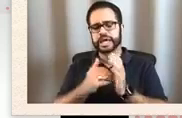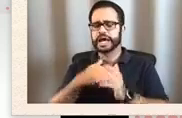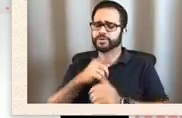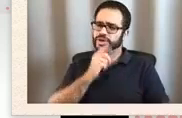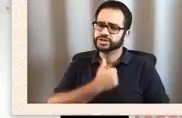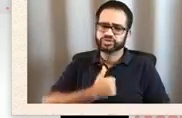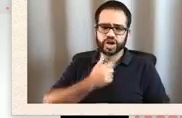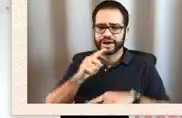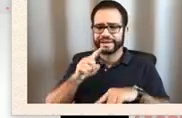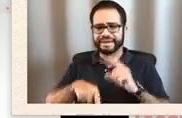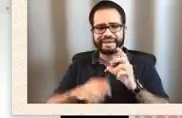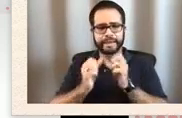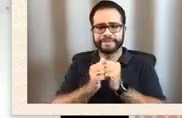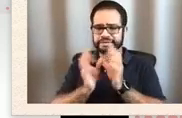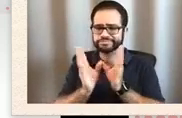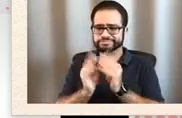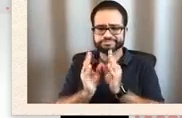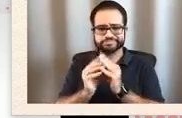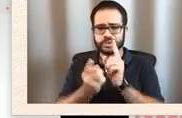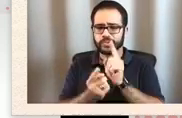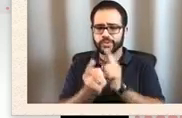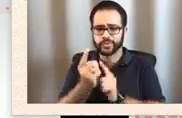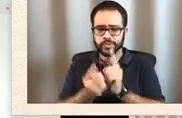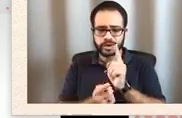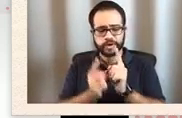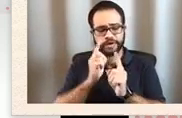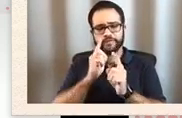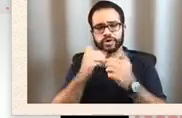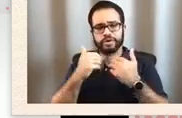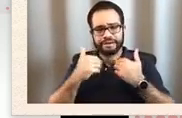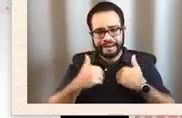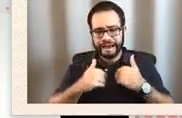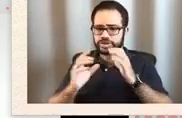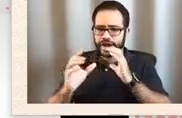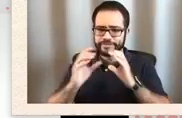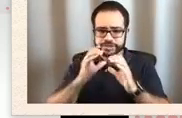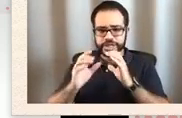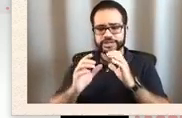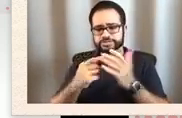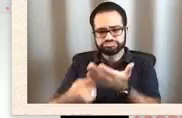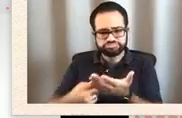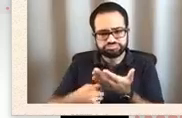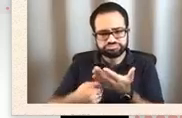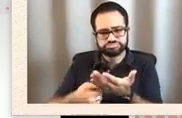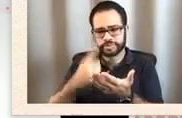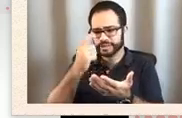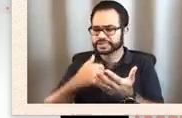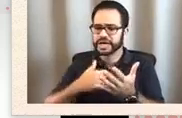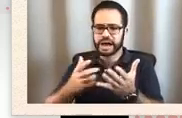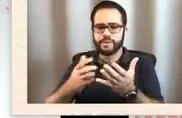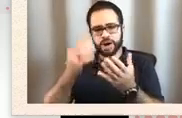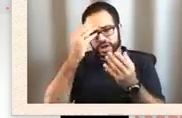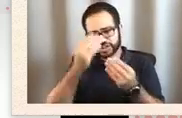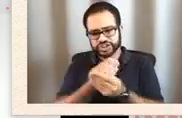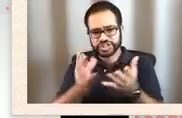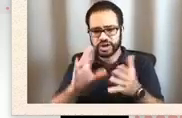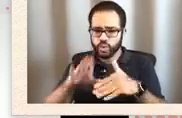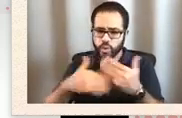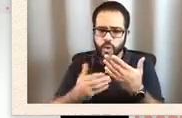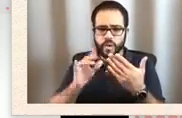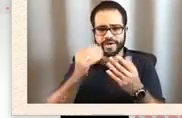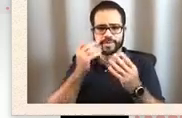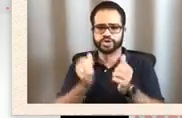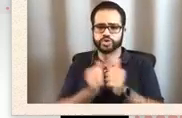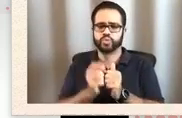be together in person to have a conversation about this, because I just want to share all of this with you.